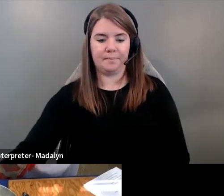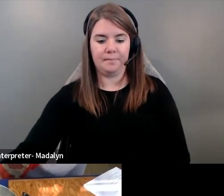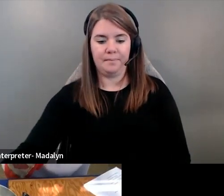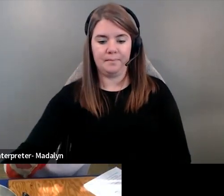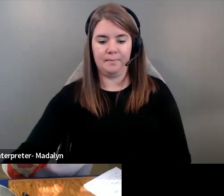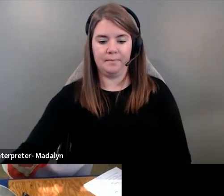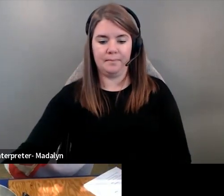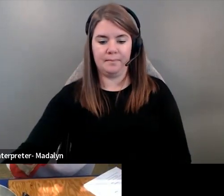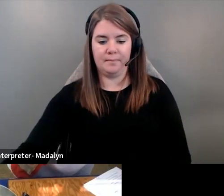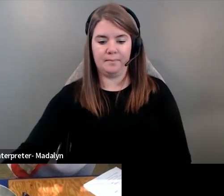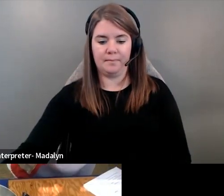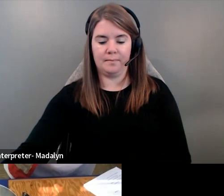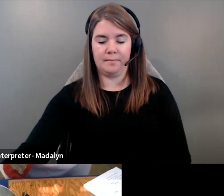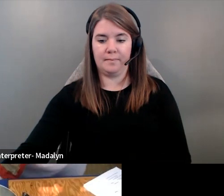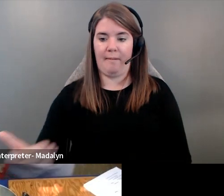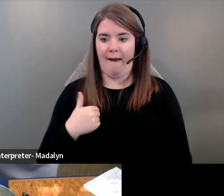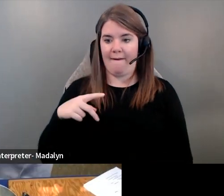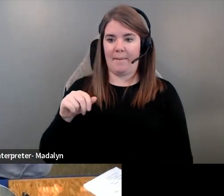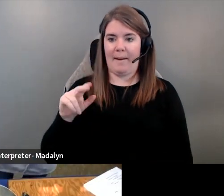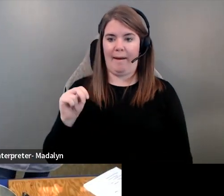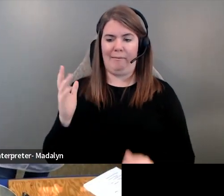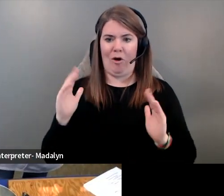I got my pan. Hopefully it'll heat up.